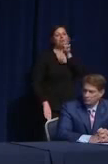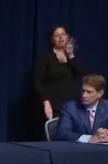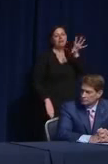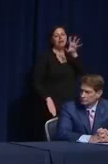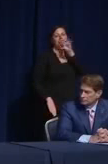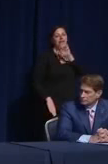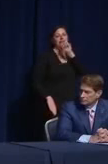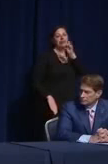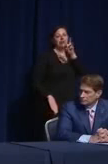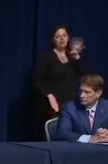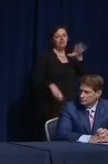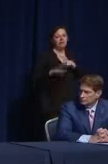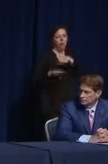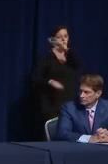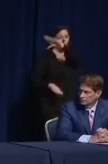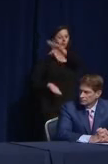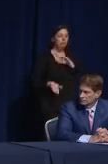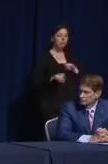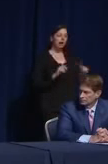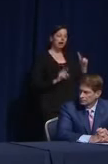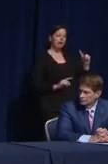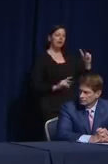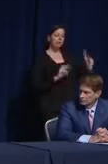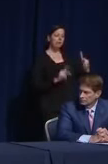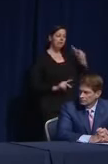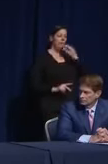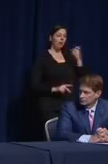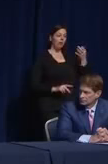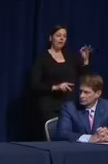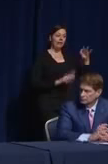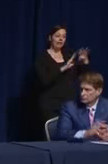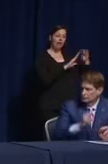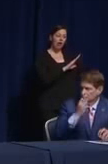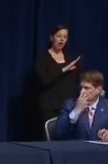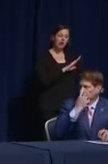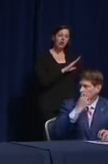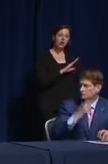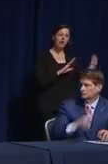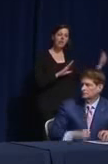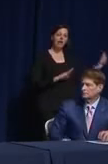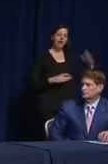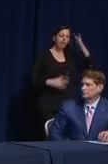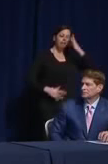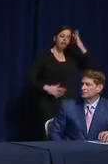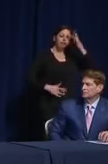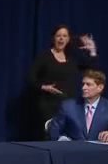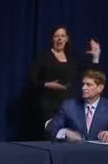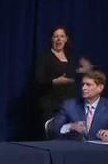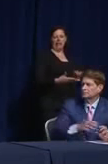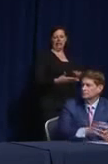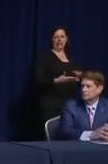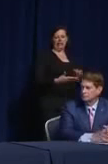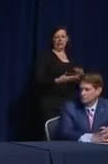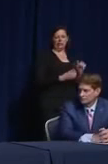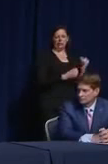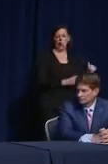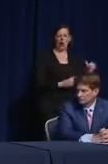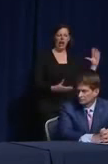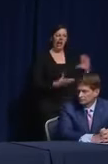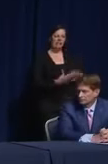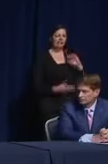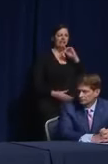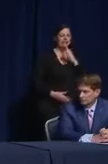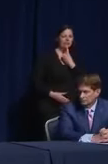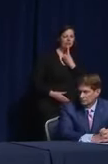contrast, individuals 19 and younger appear to have milder COVID-19 illness, with almost